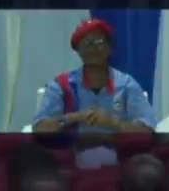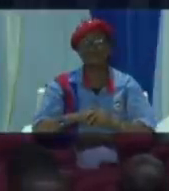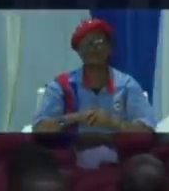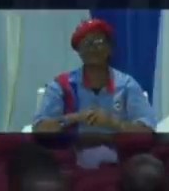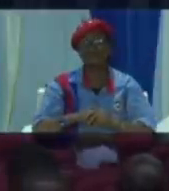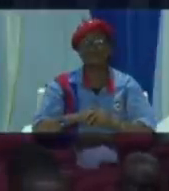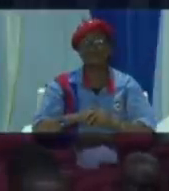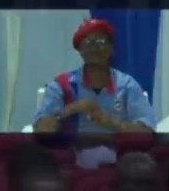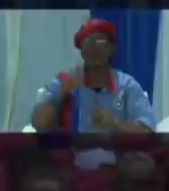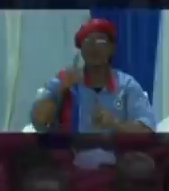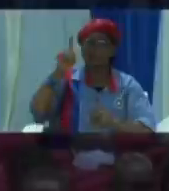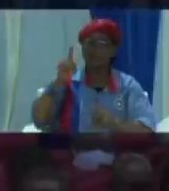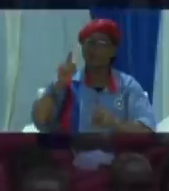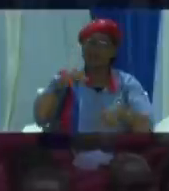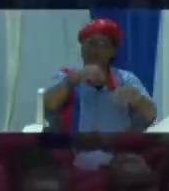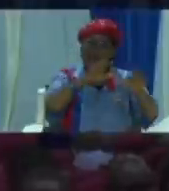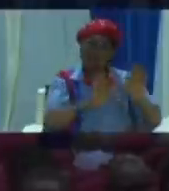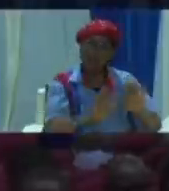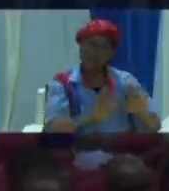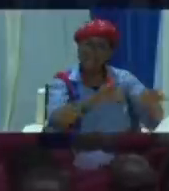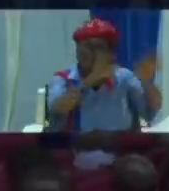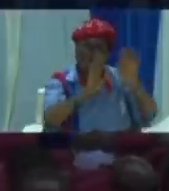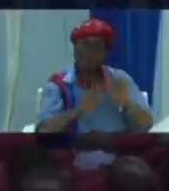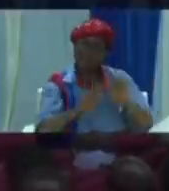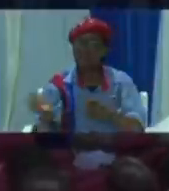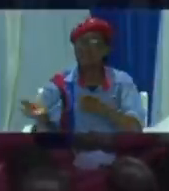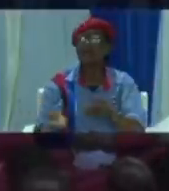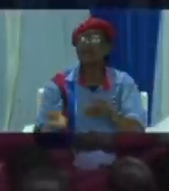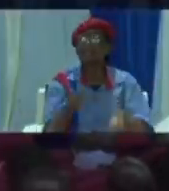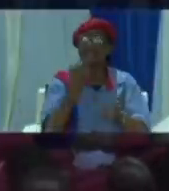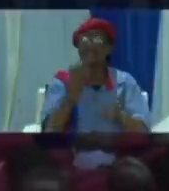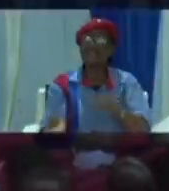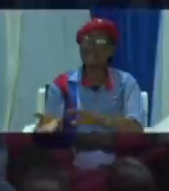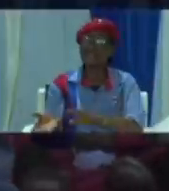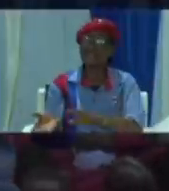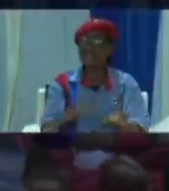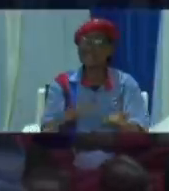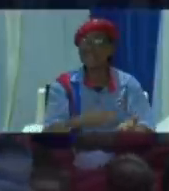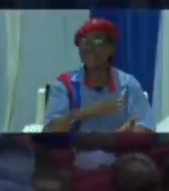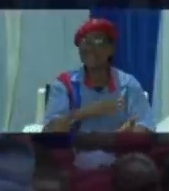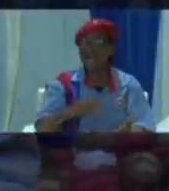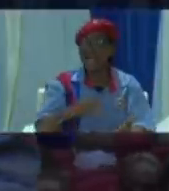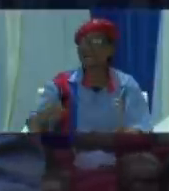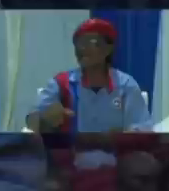One wave may die and then another wave begins.